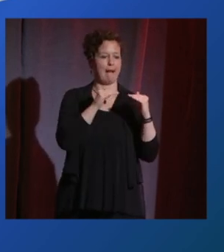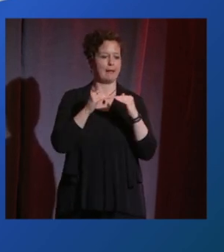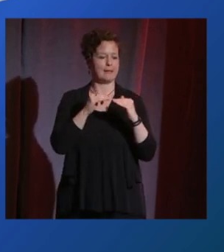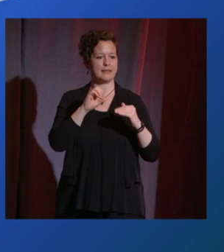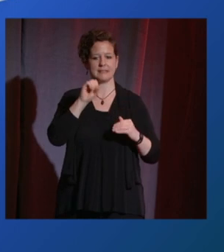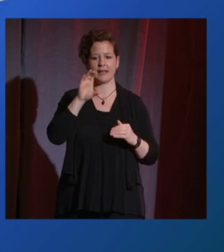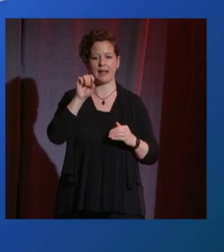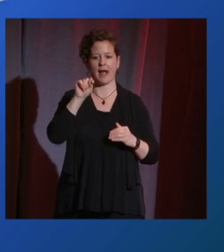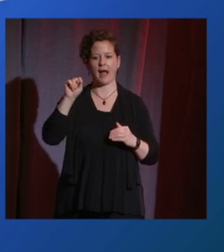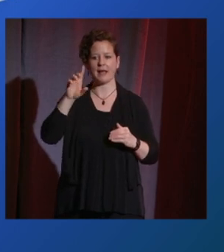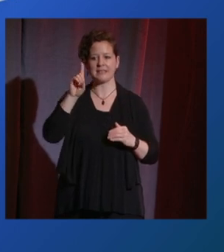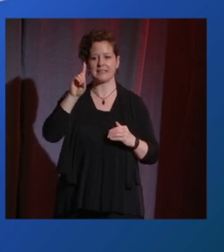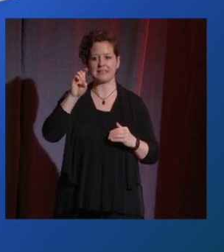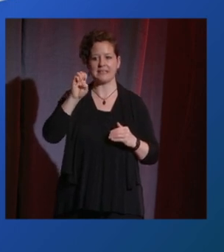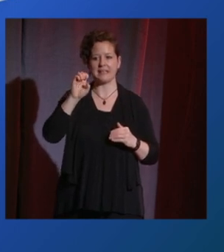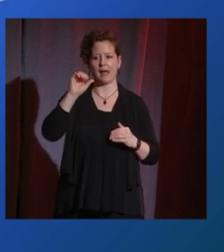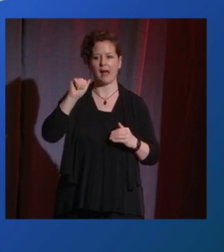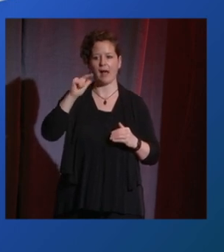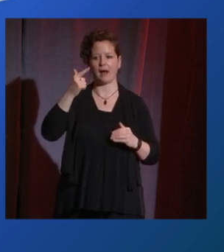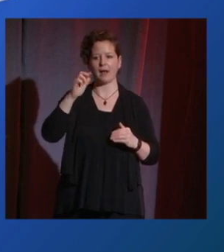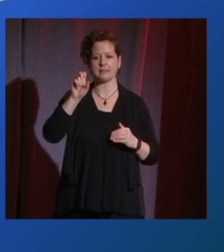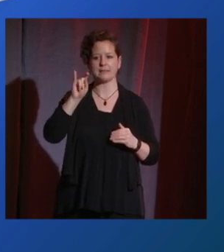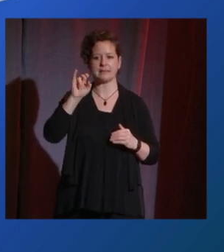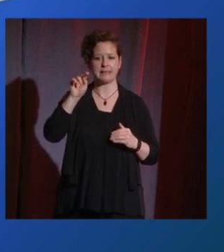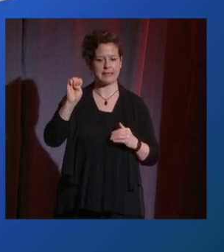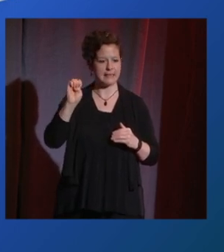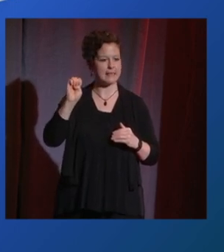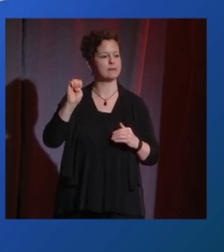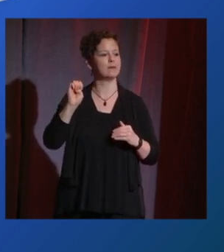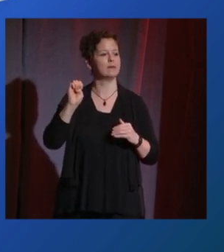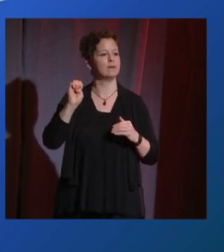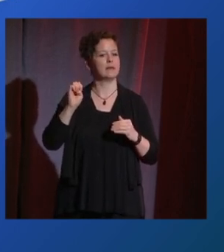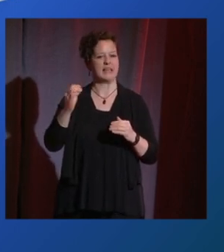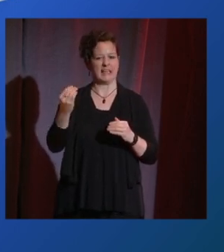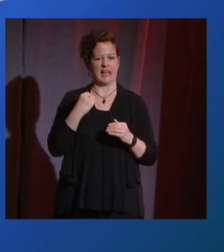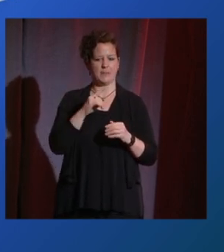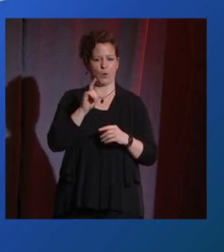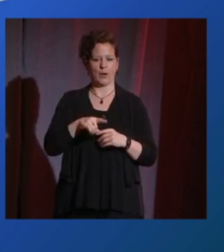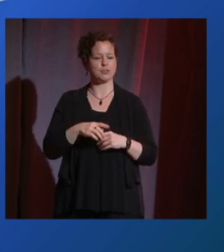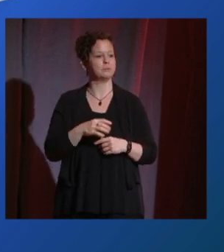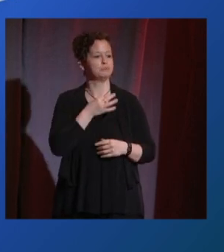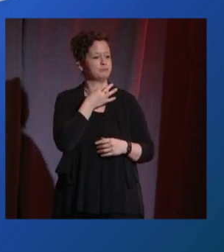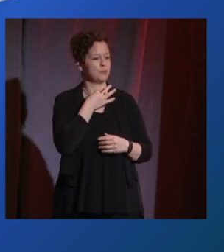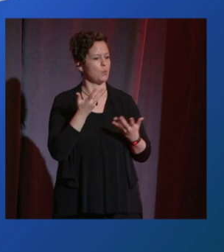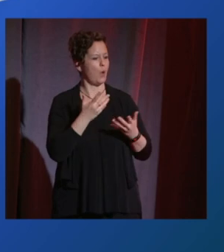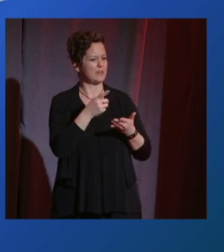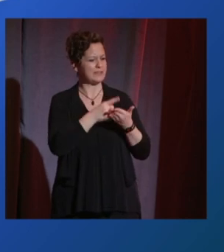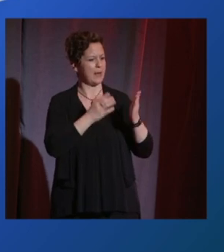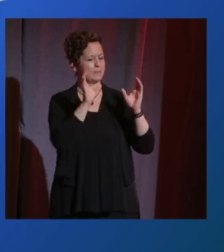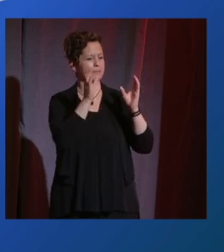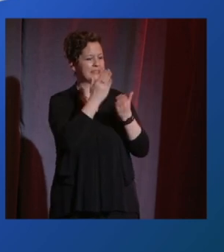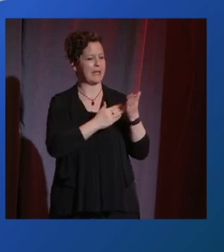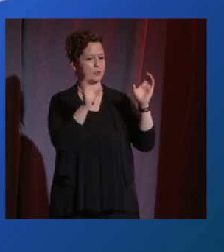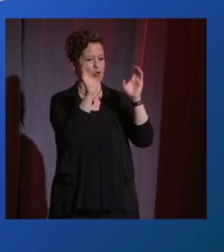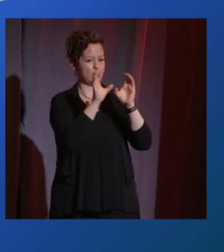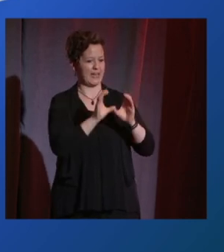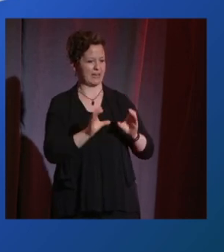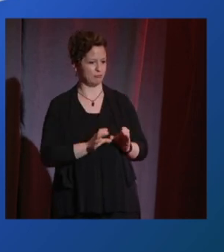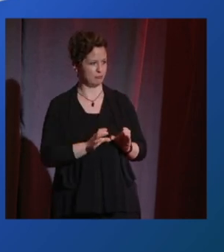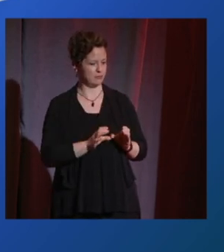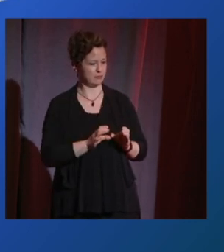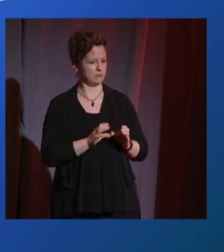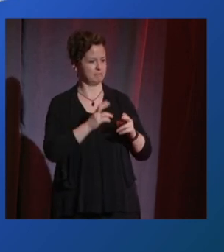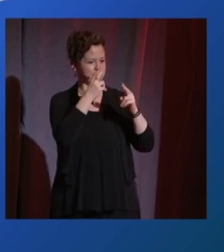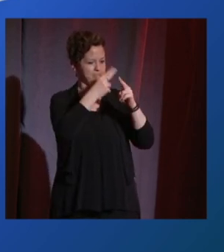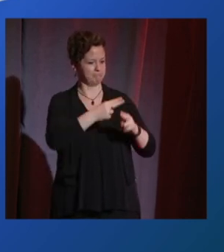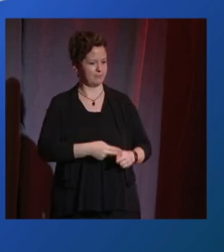Austine gave us a question asking what are some of the certifications vietta I heard I heard you talk a little bit about certifications so